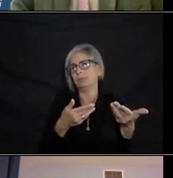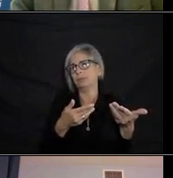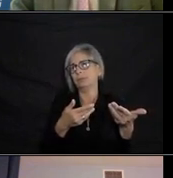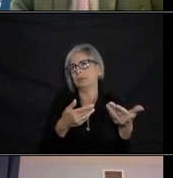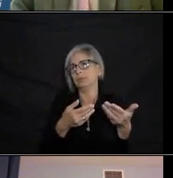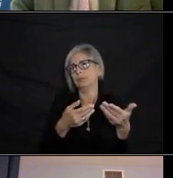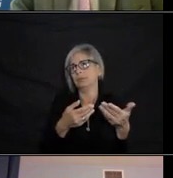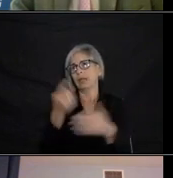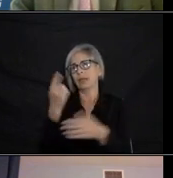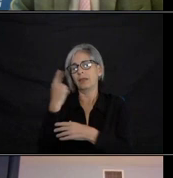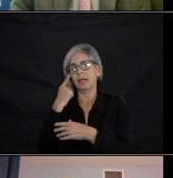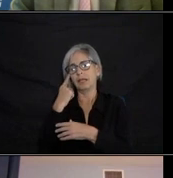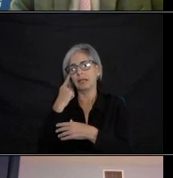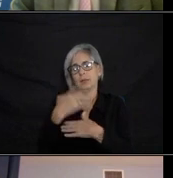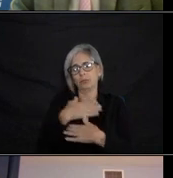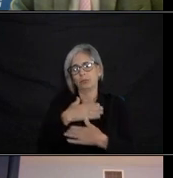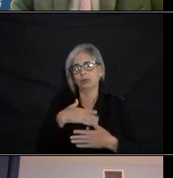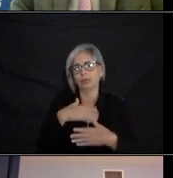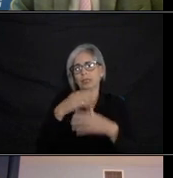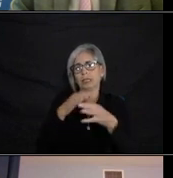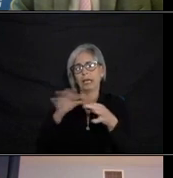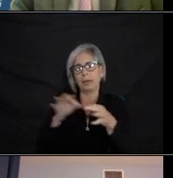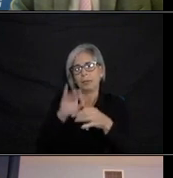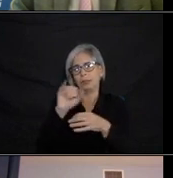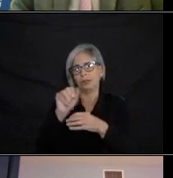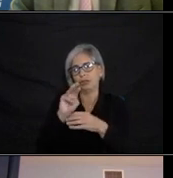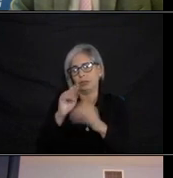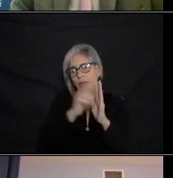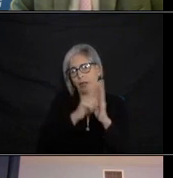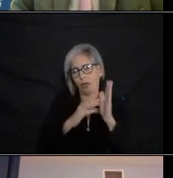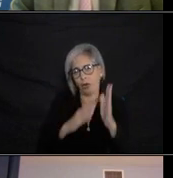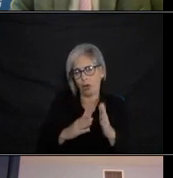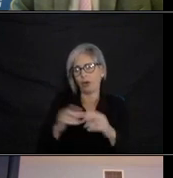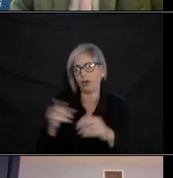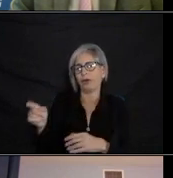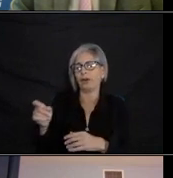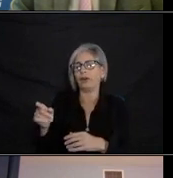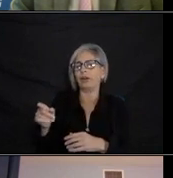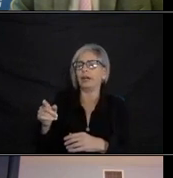mm-hmm. I think I appreciate your comments, Jim, and that we'll have